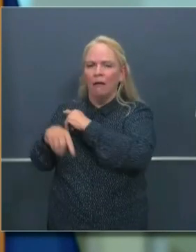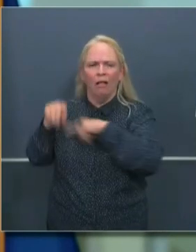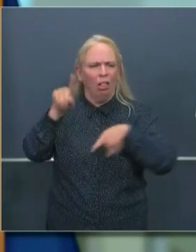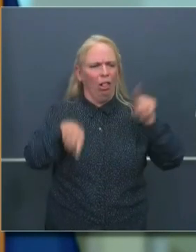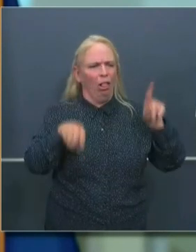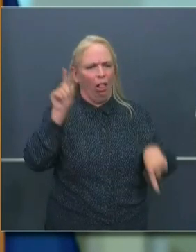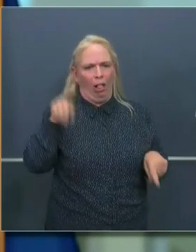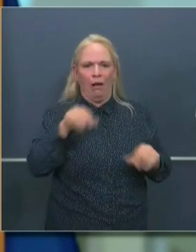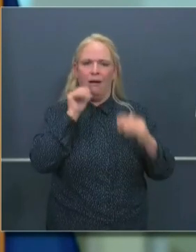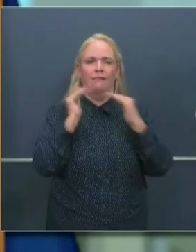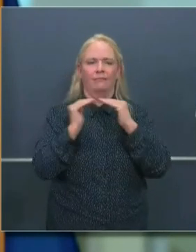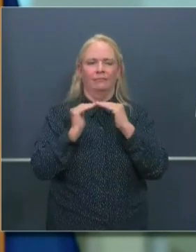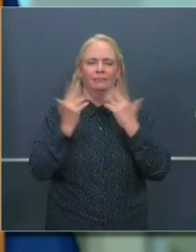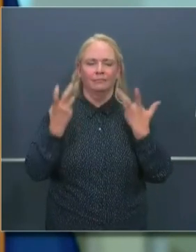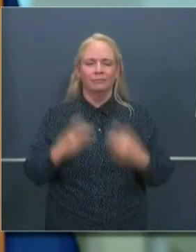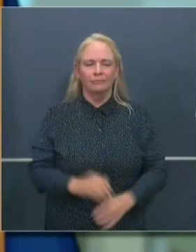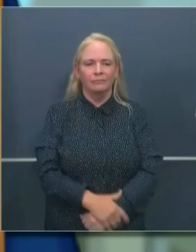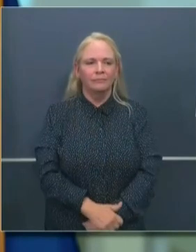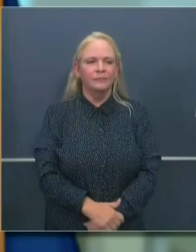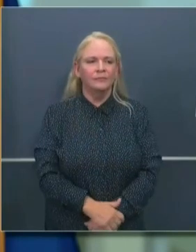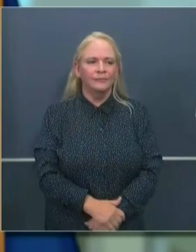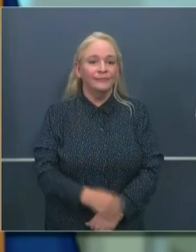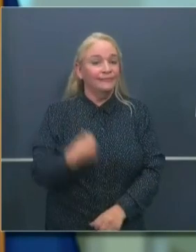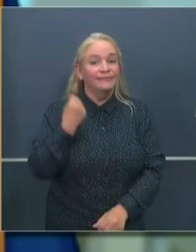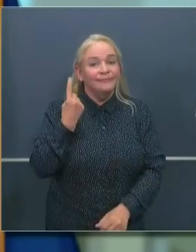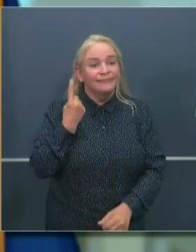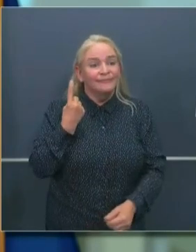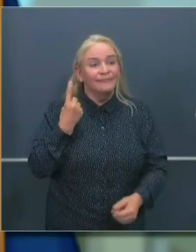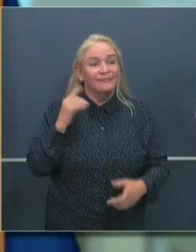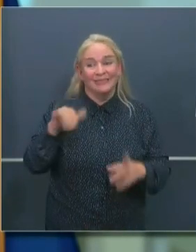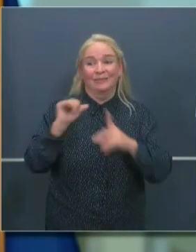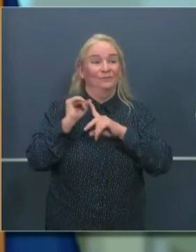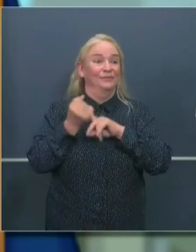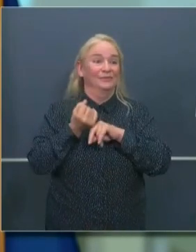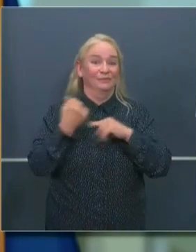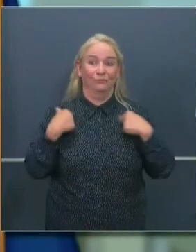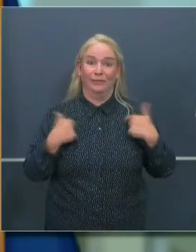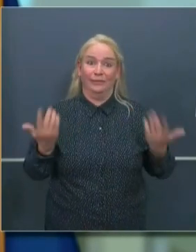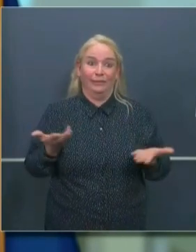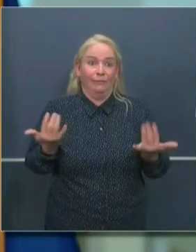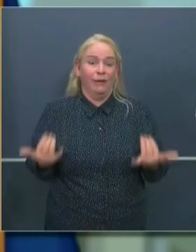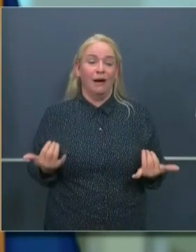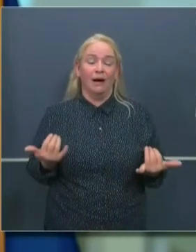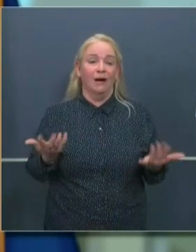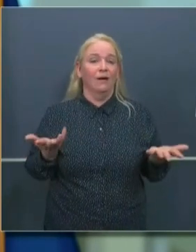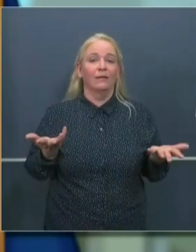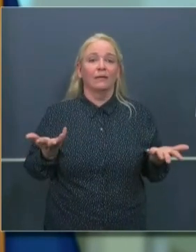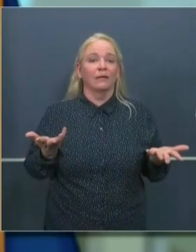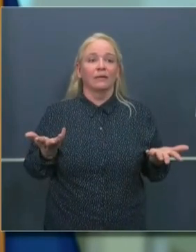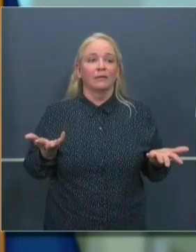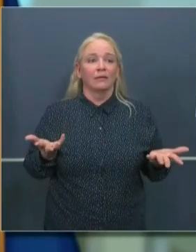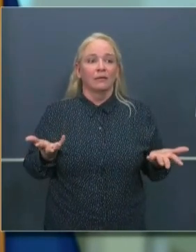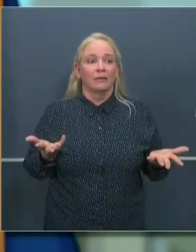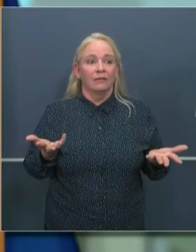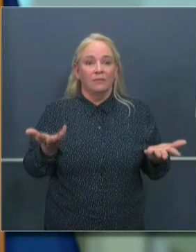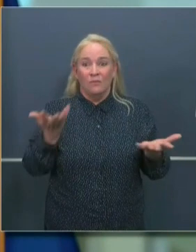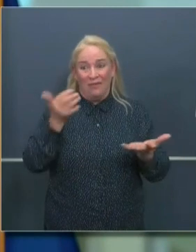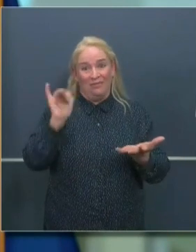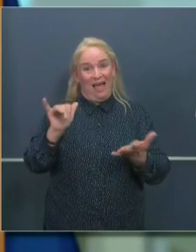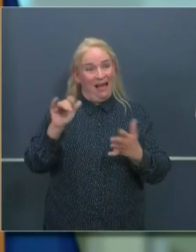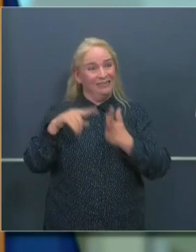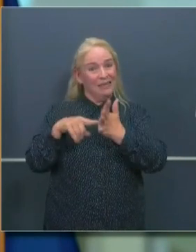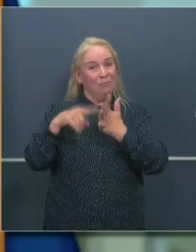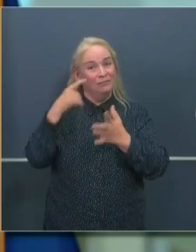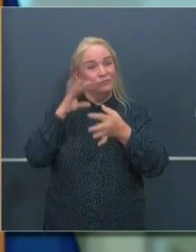recognize the dichotomy and, to the extent, the dialectic between those examples. And all